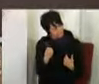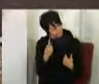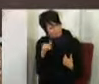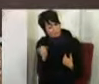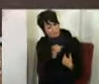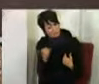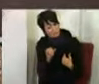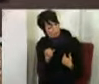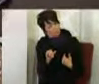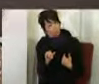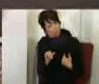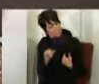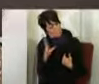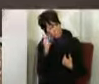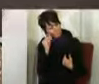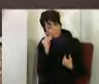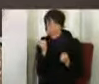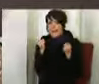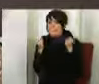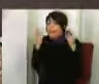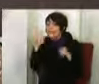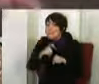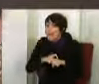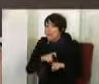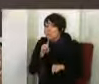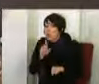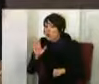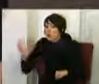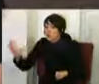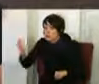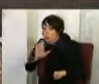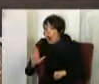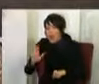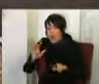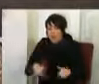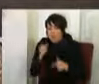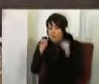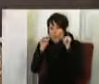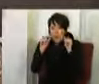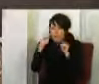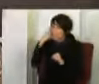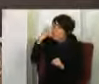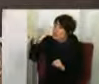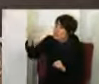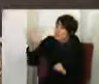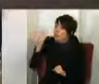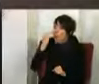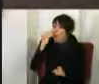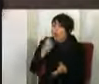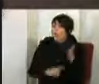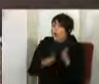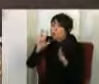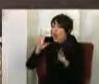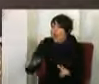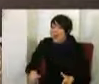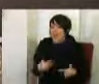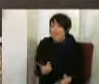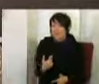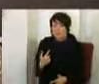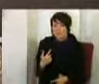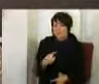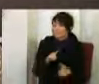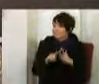morning. And there are many times, and I'm sure in your own life, where you too have woken up from a dream, knowing that what your life is and where it